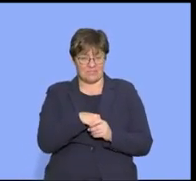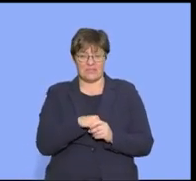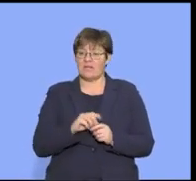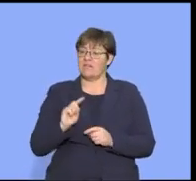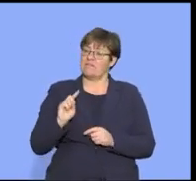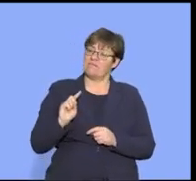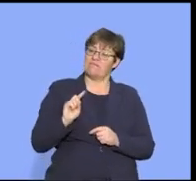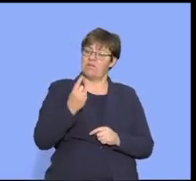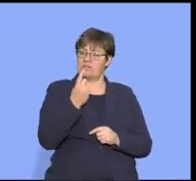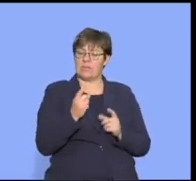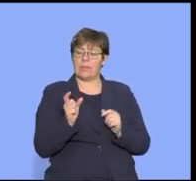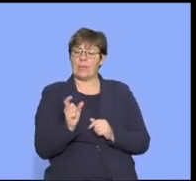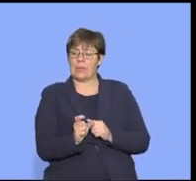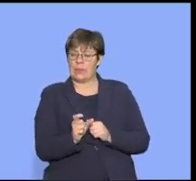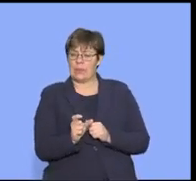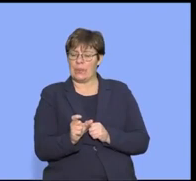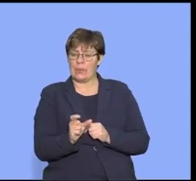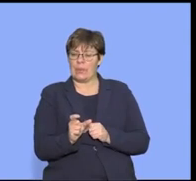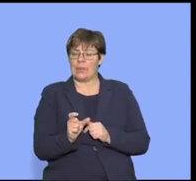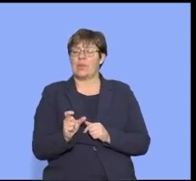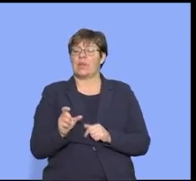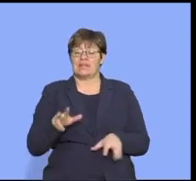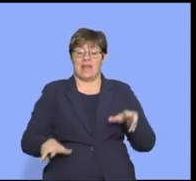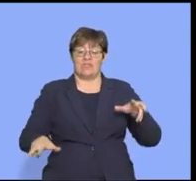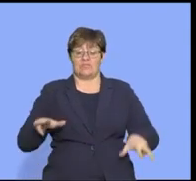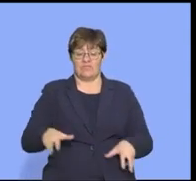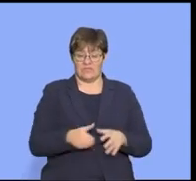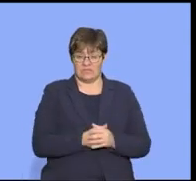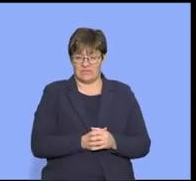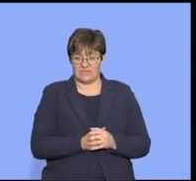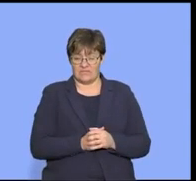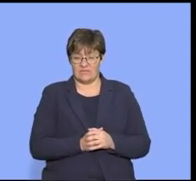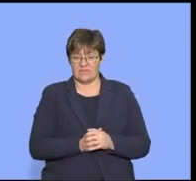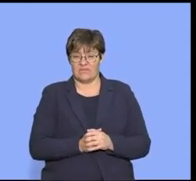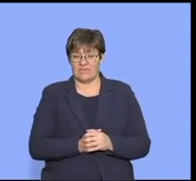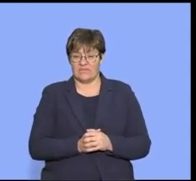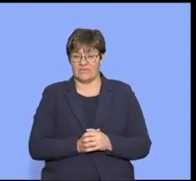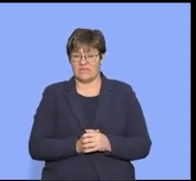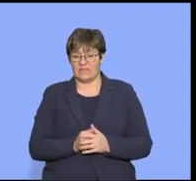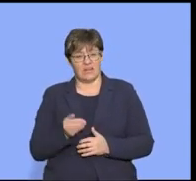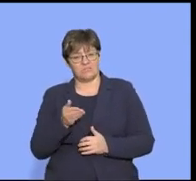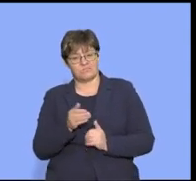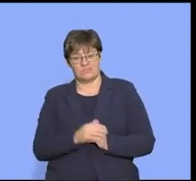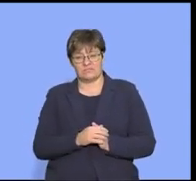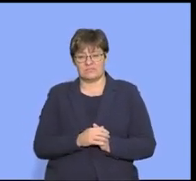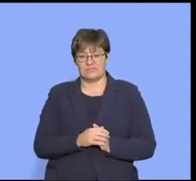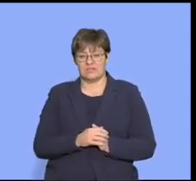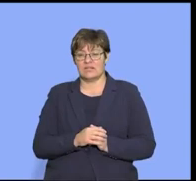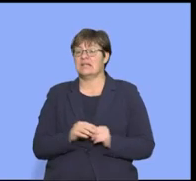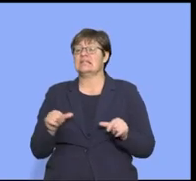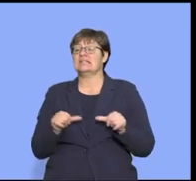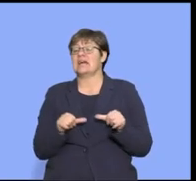including the first small dinosaur. Okay, and here he is,